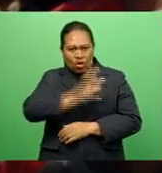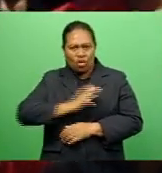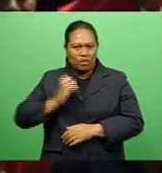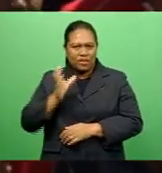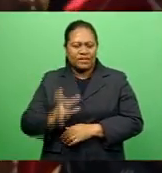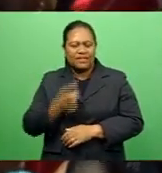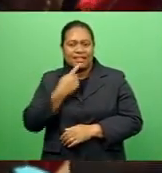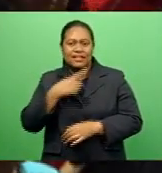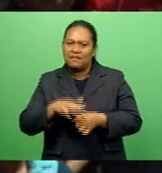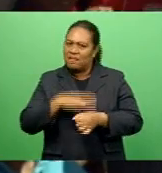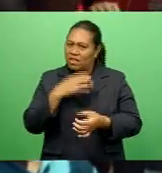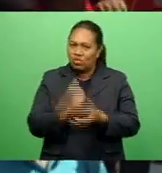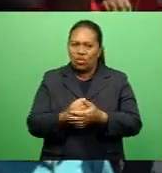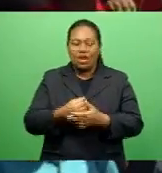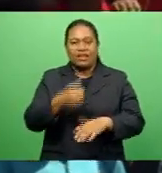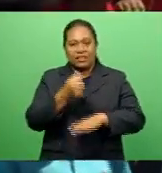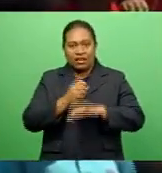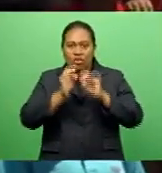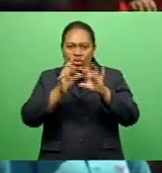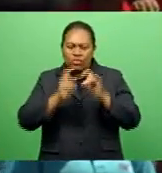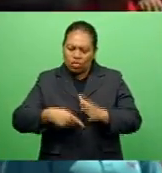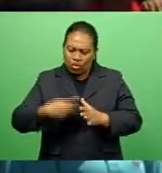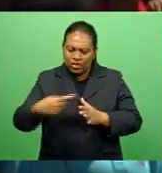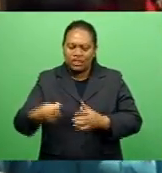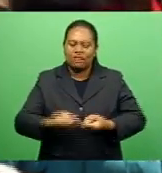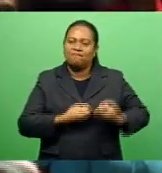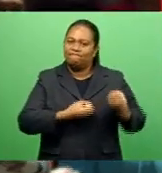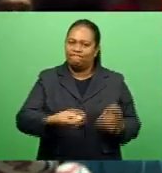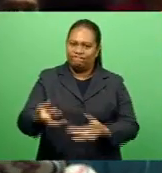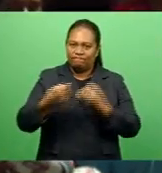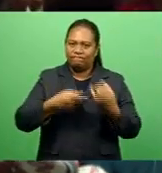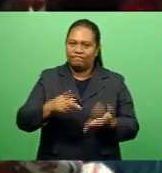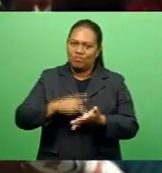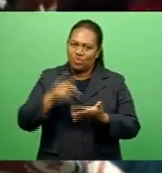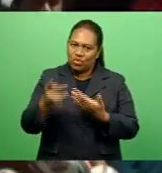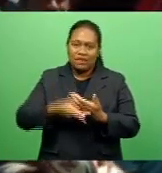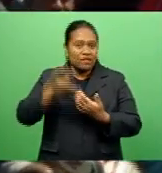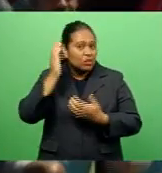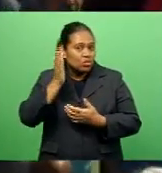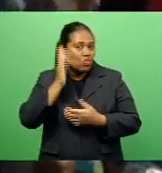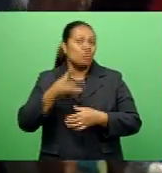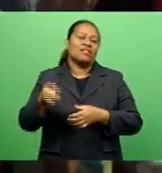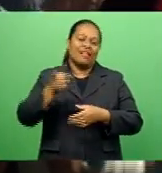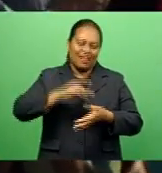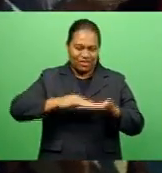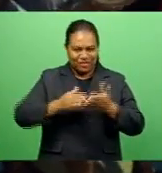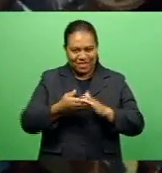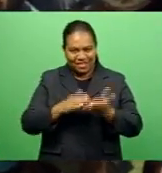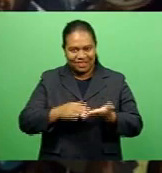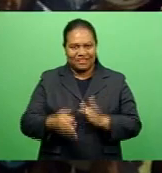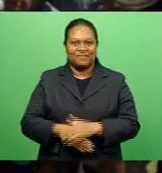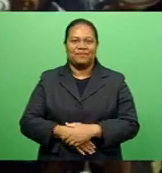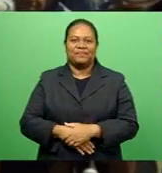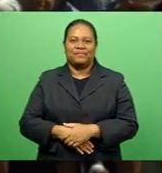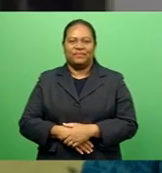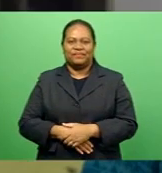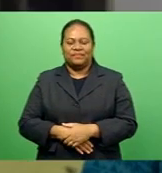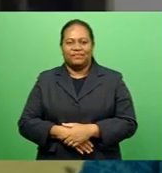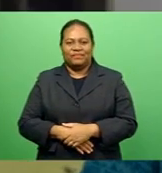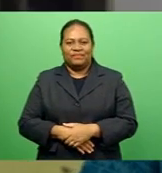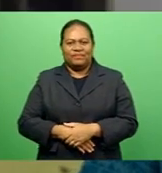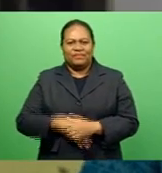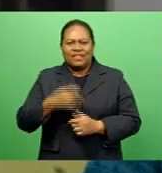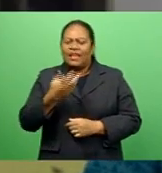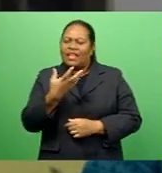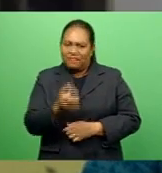has assured that his government will continue to deliver programs in schools and communities. Team Up's about supporting sports